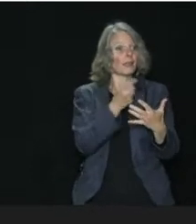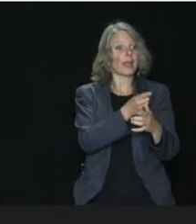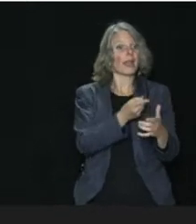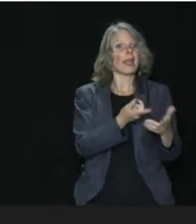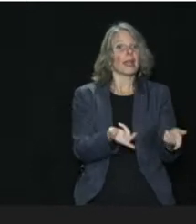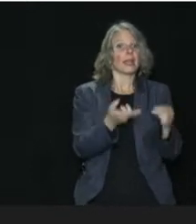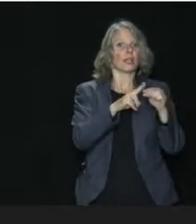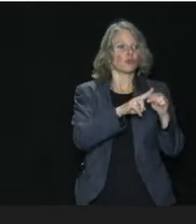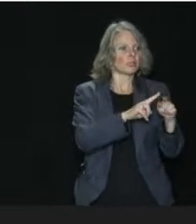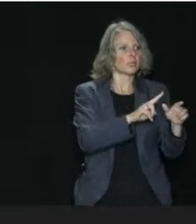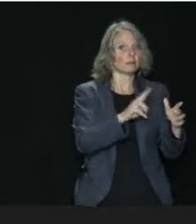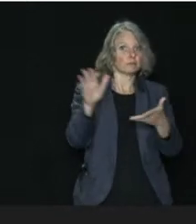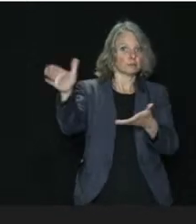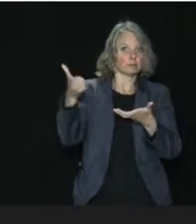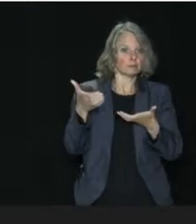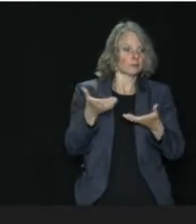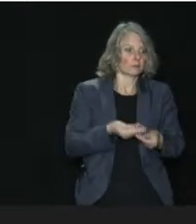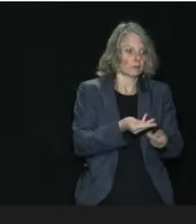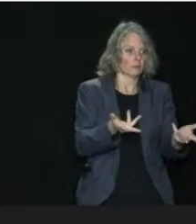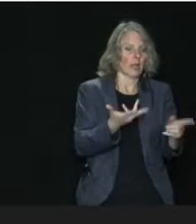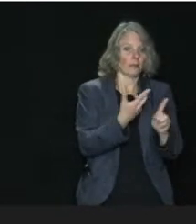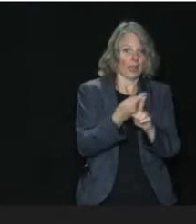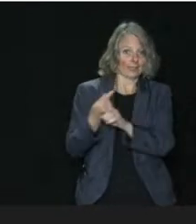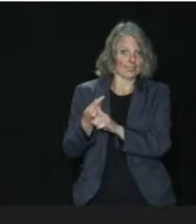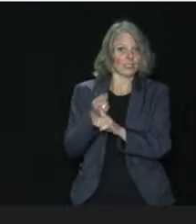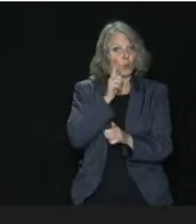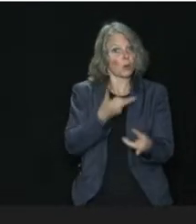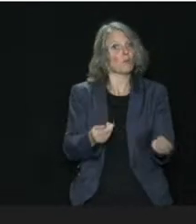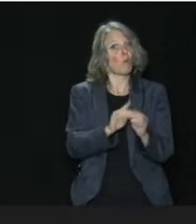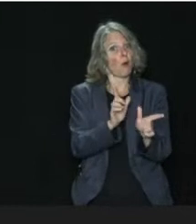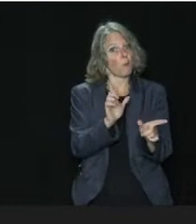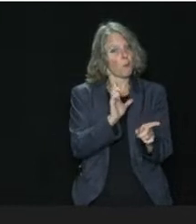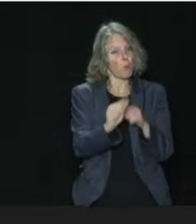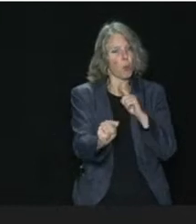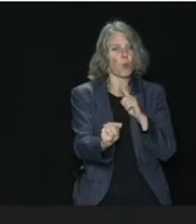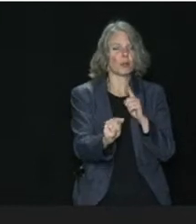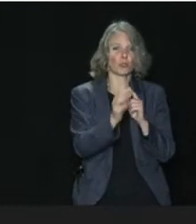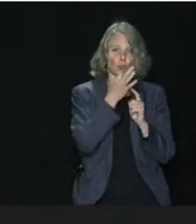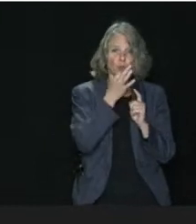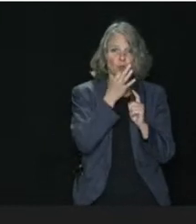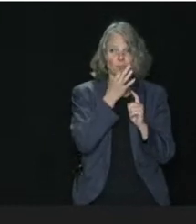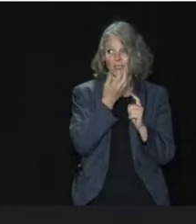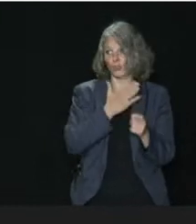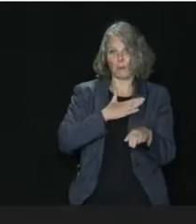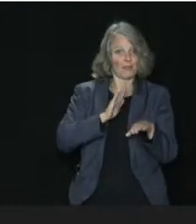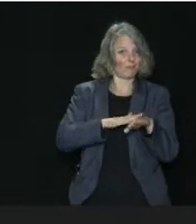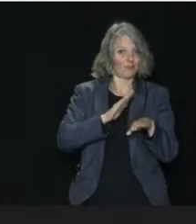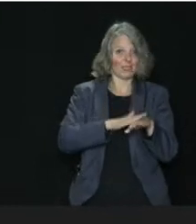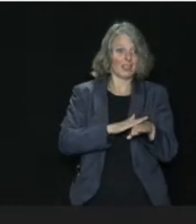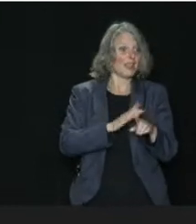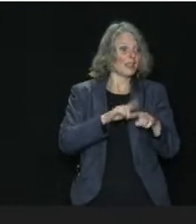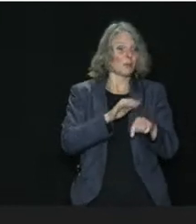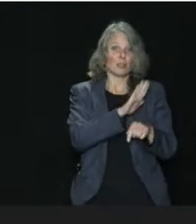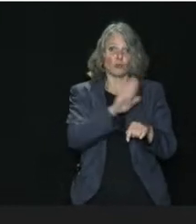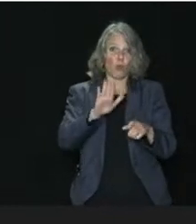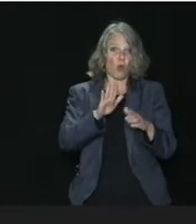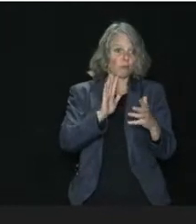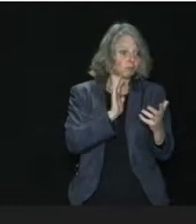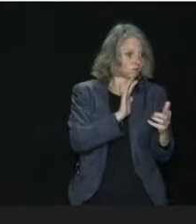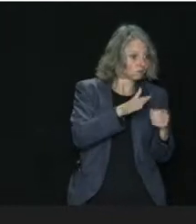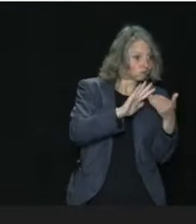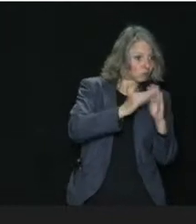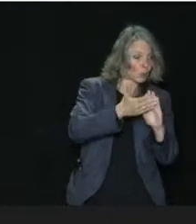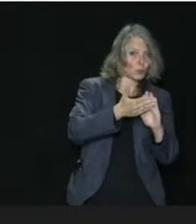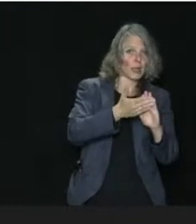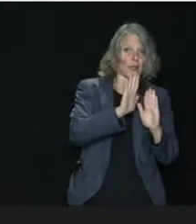immunization programs. And soon this will escalate pretty fast. So I think that's my advice. Just follow local public health and be